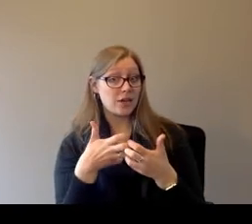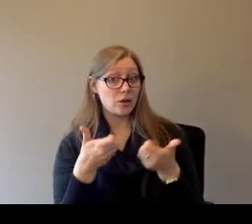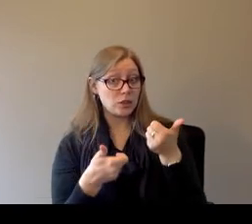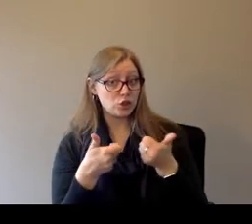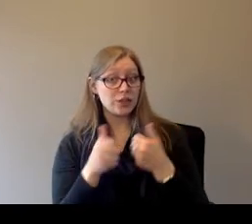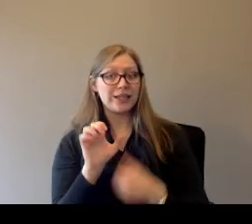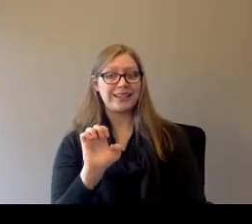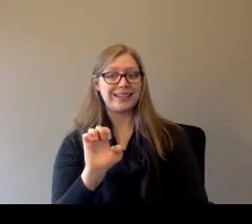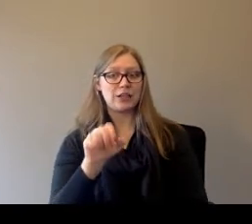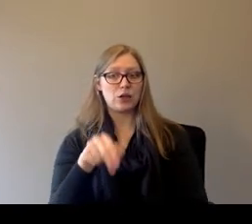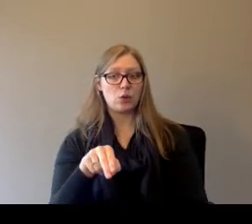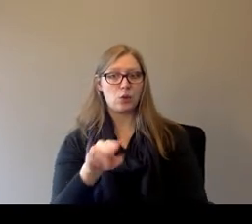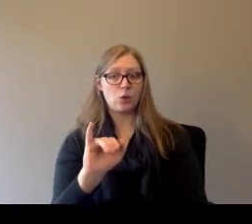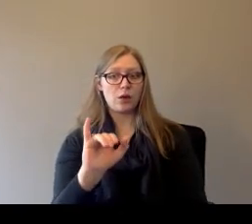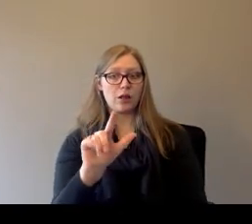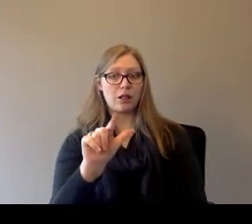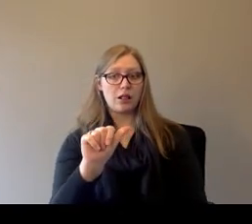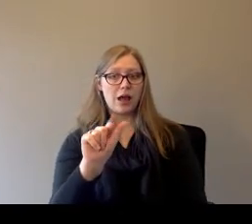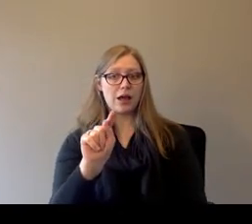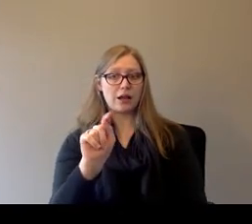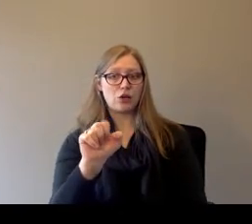as an equilateral